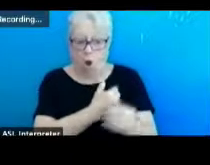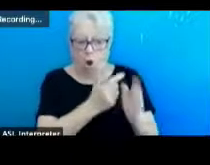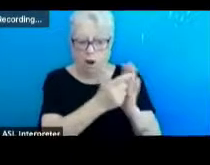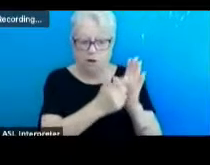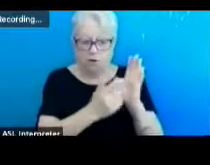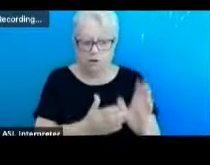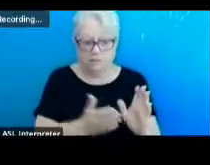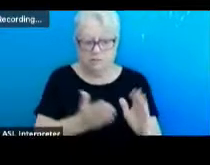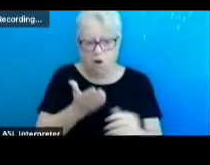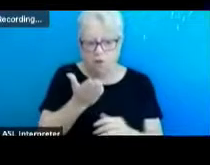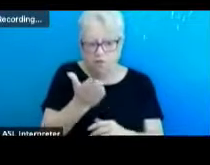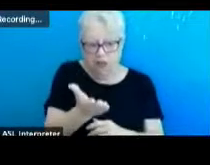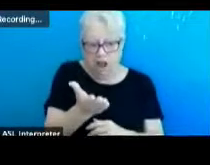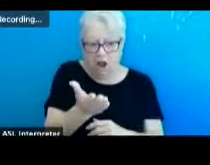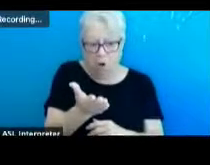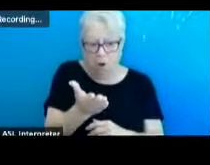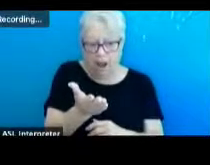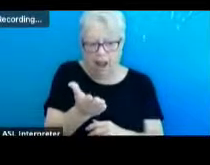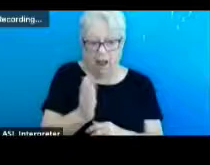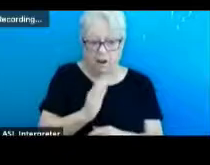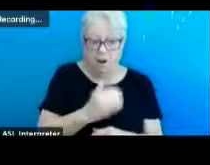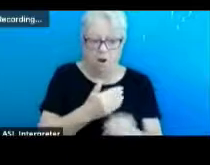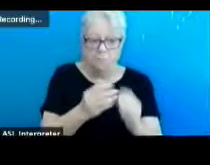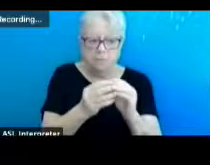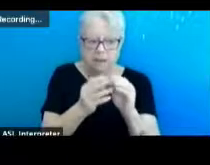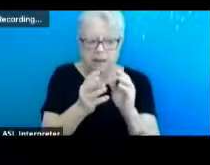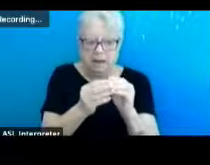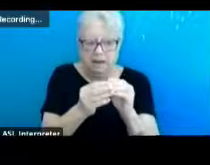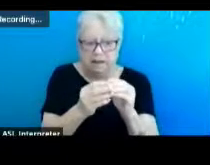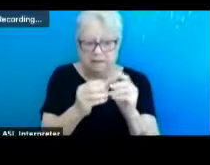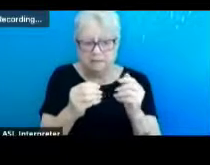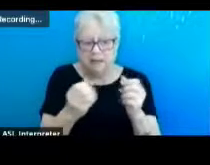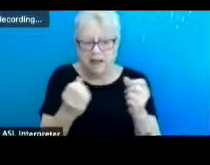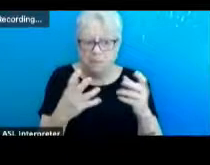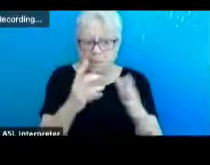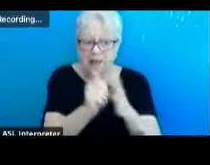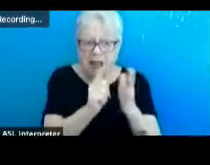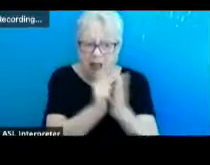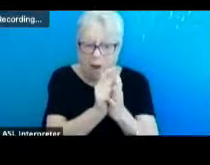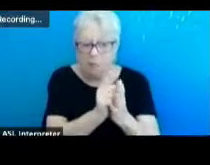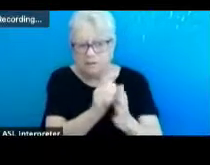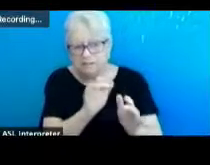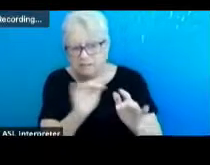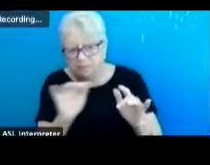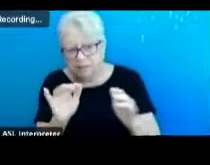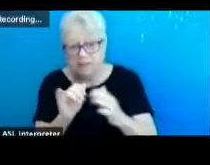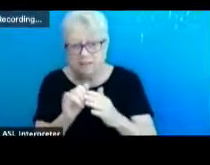at those meetings and the long hours and such. And so just curious if